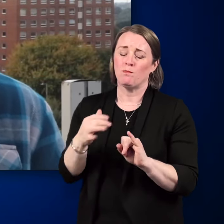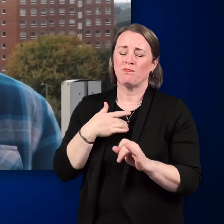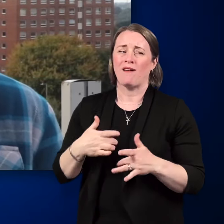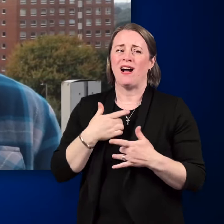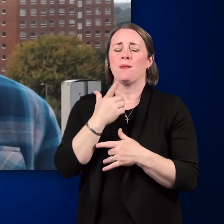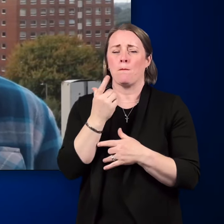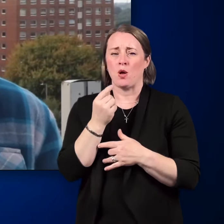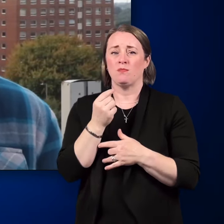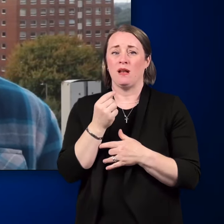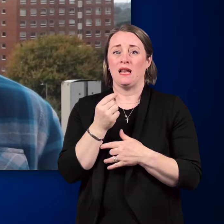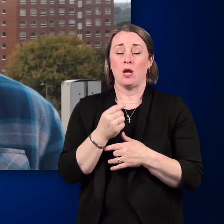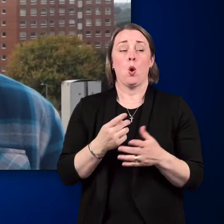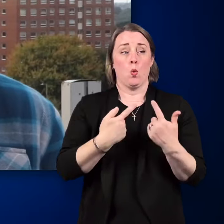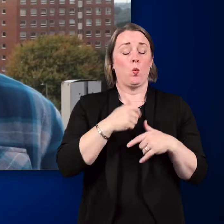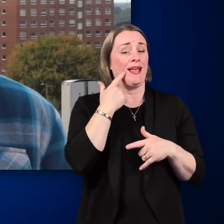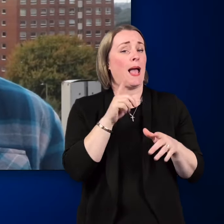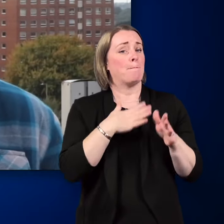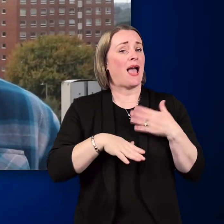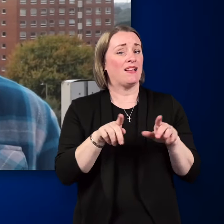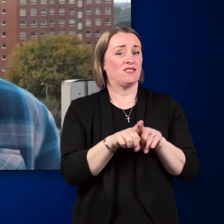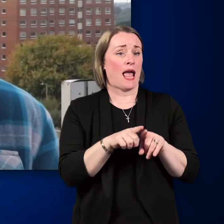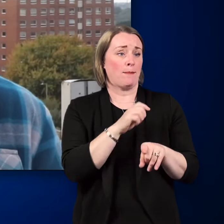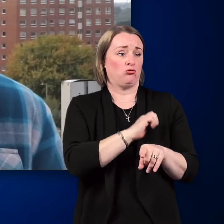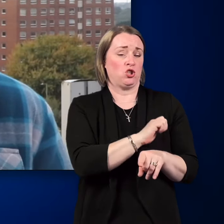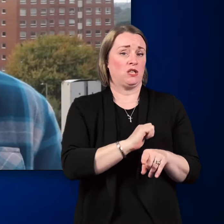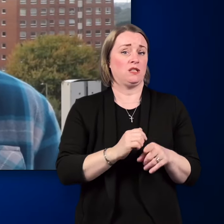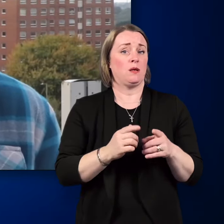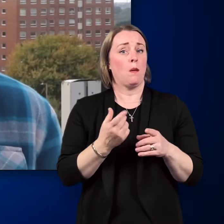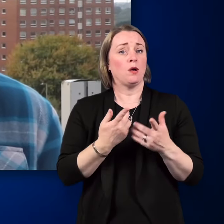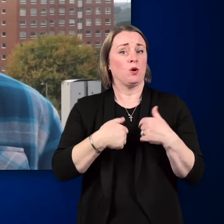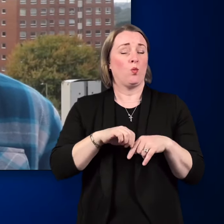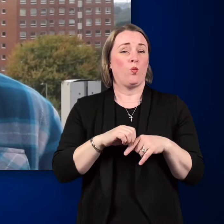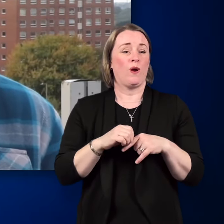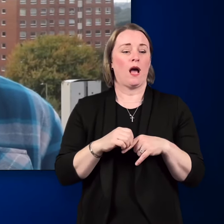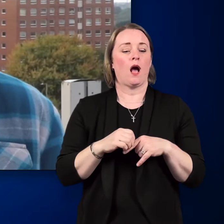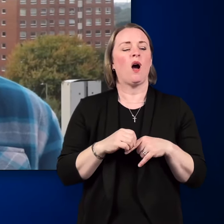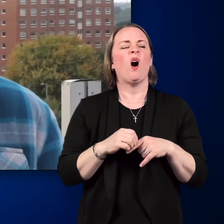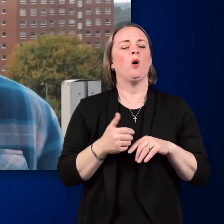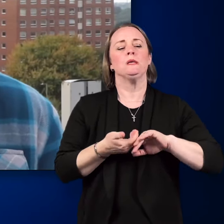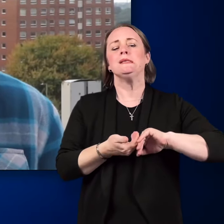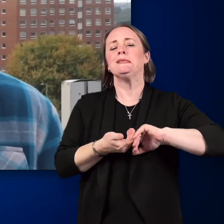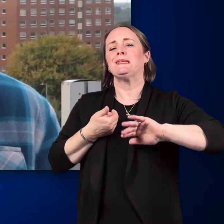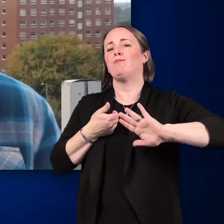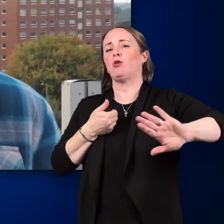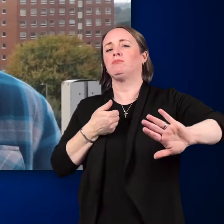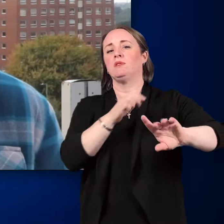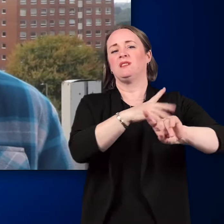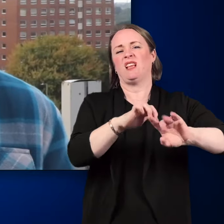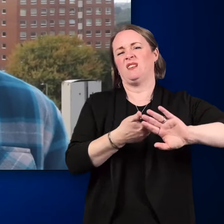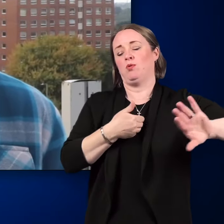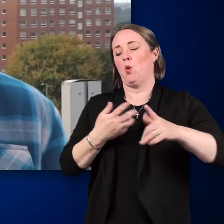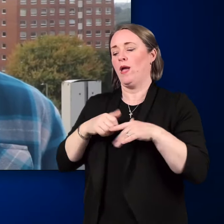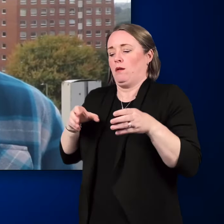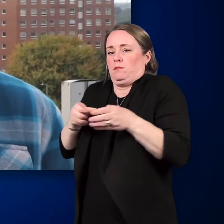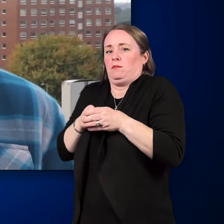me, is that us as Christians? Have we created a